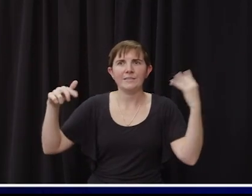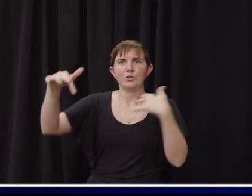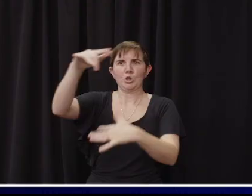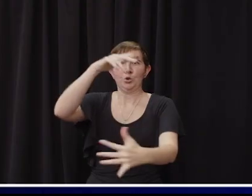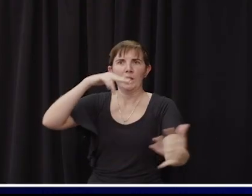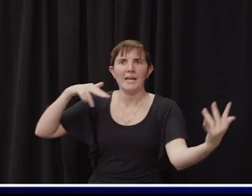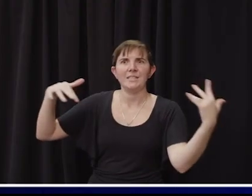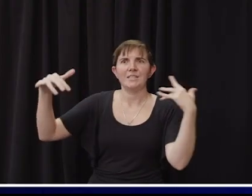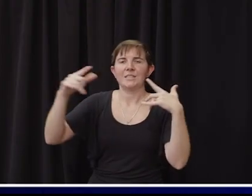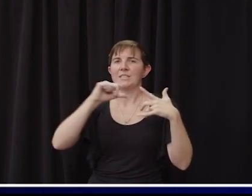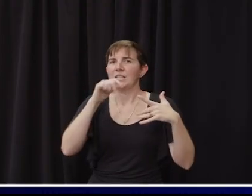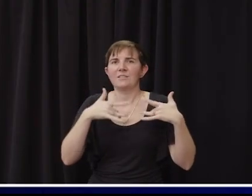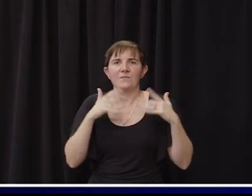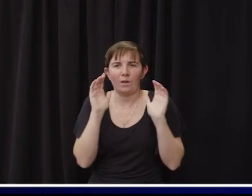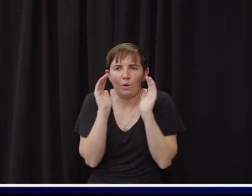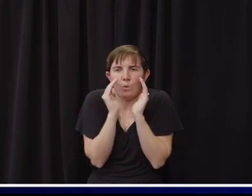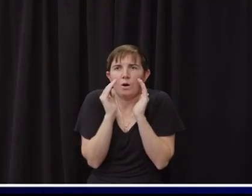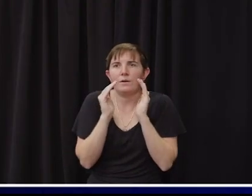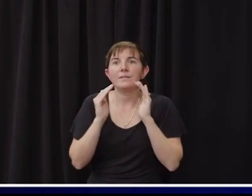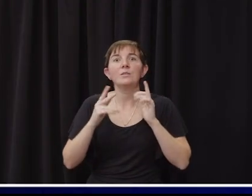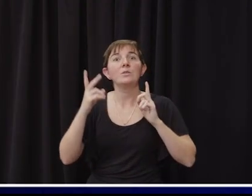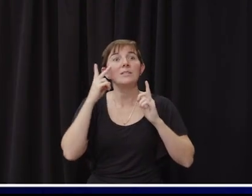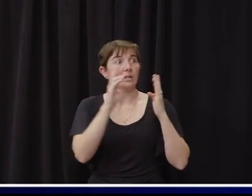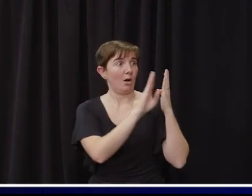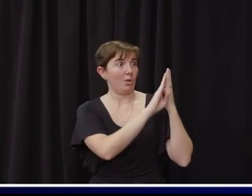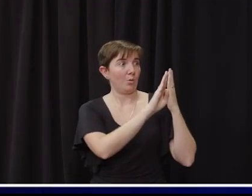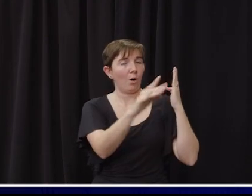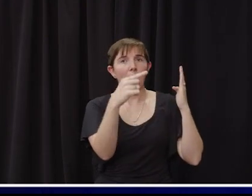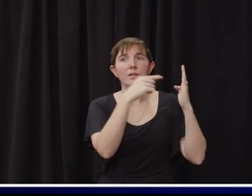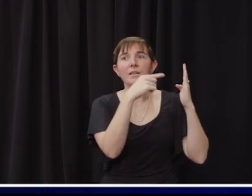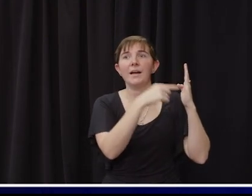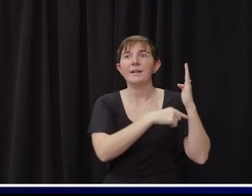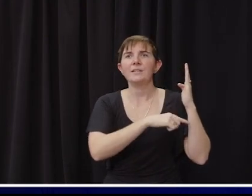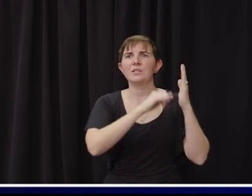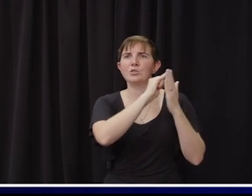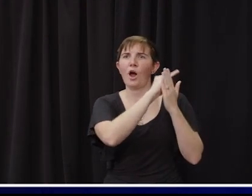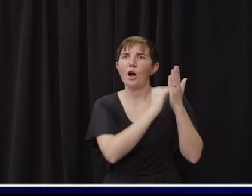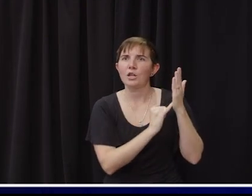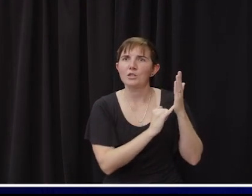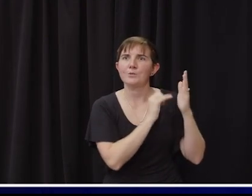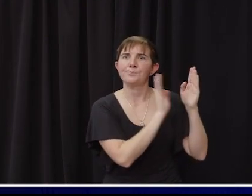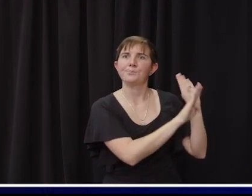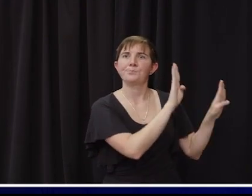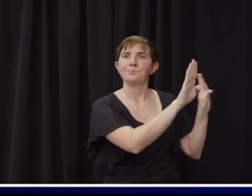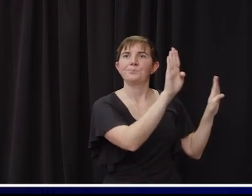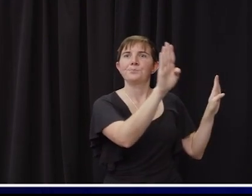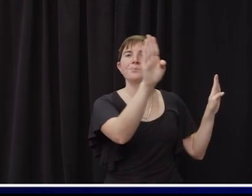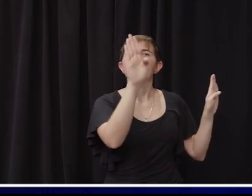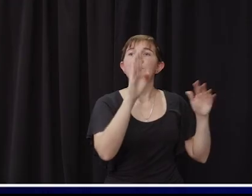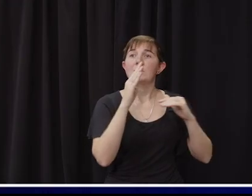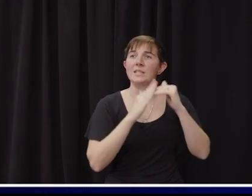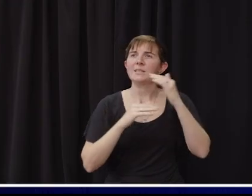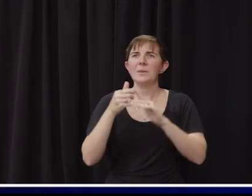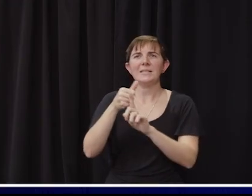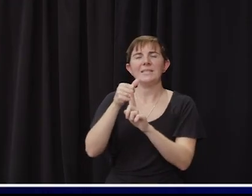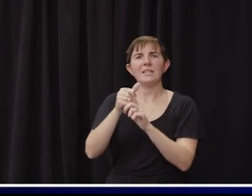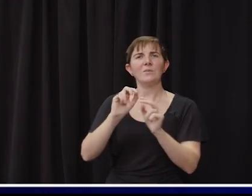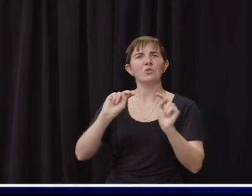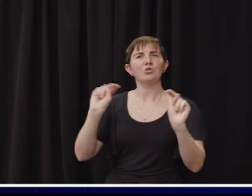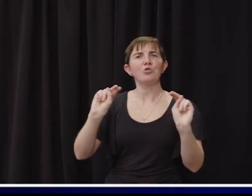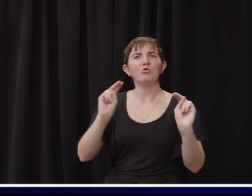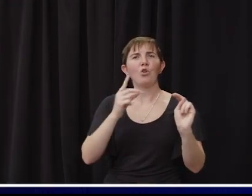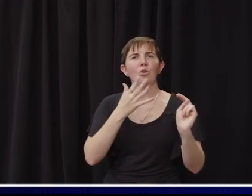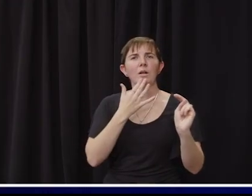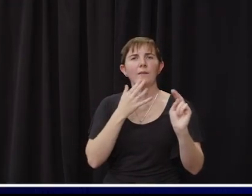spaces. You can see on the wall there's art, kind of the building has a neutral palette, and